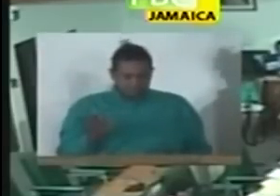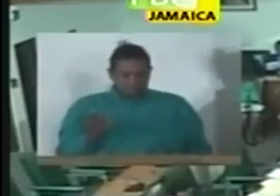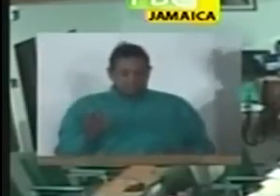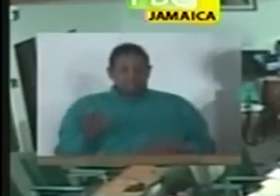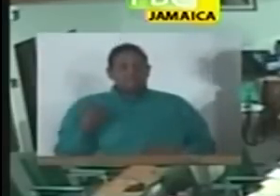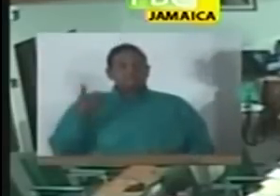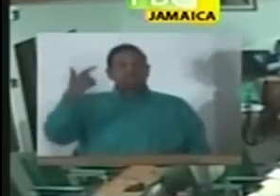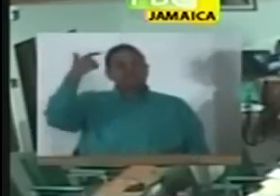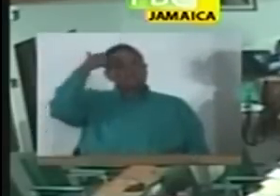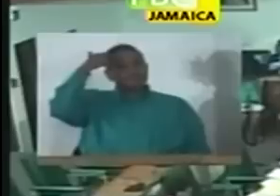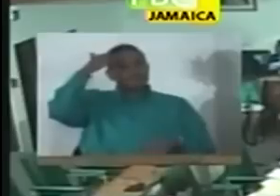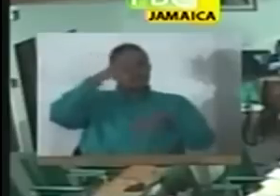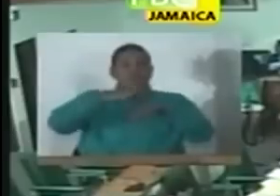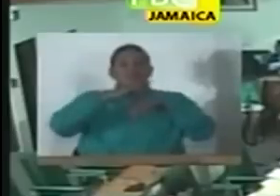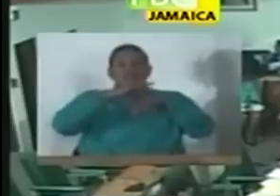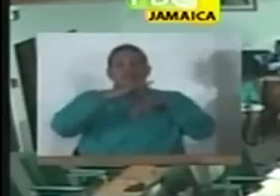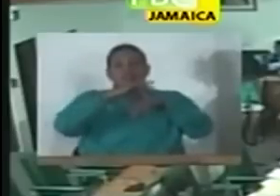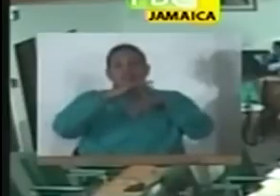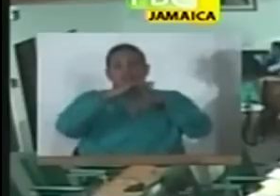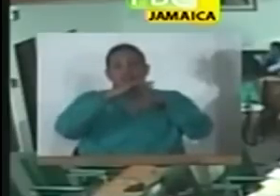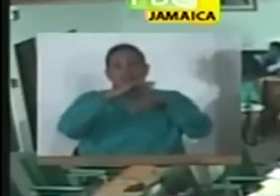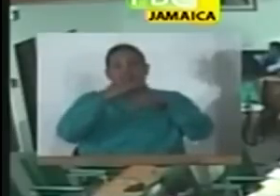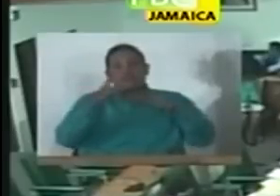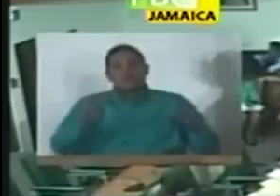my mind.